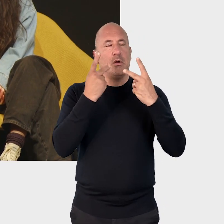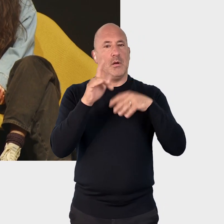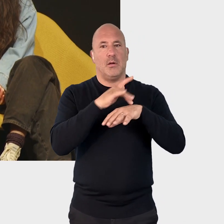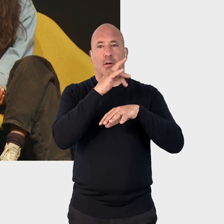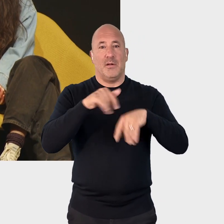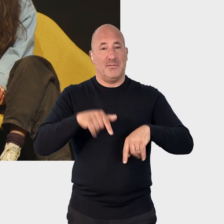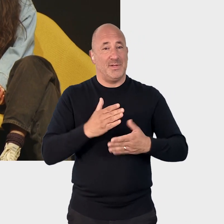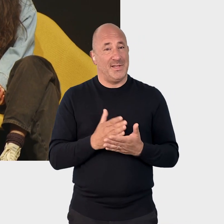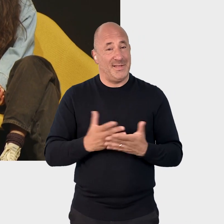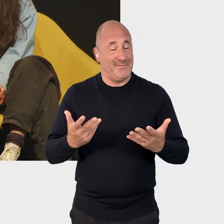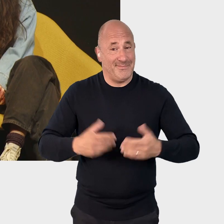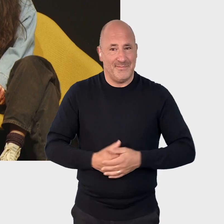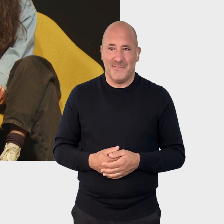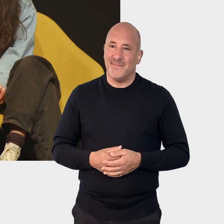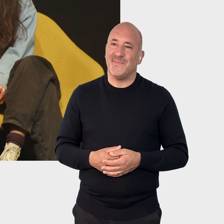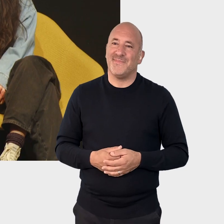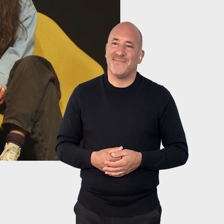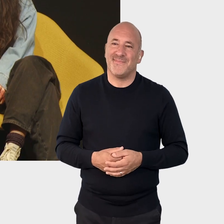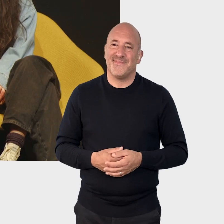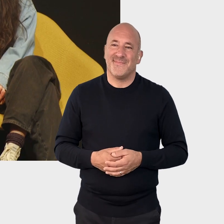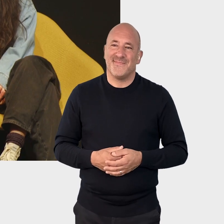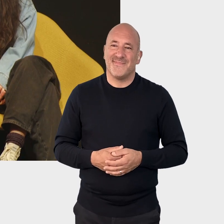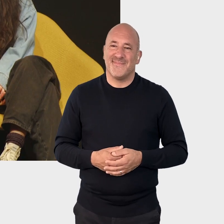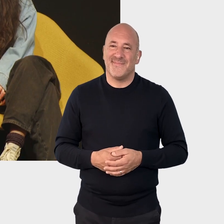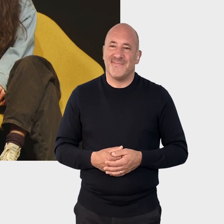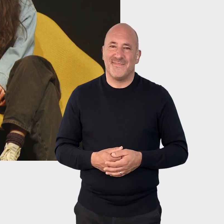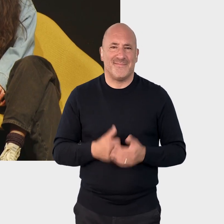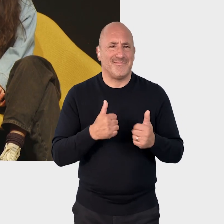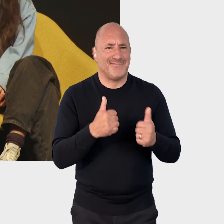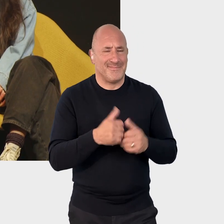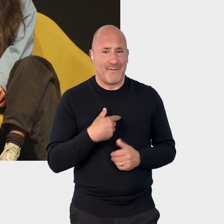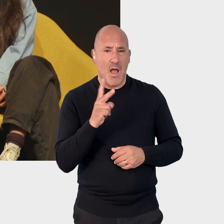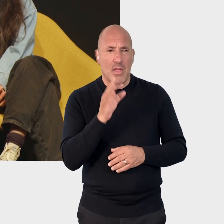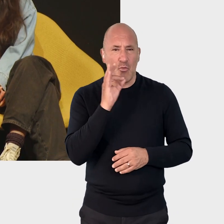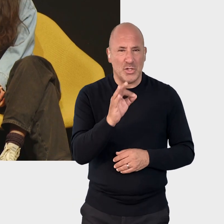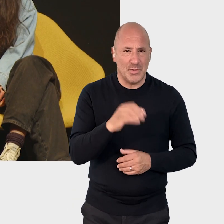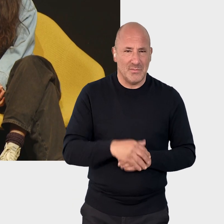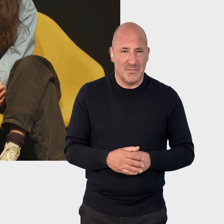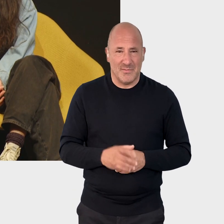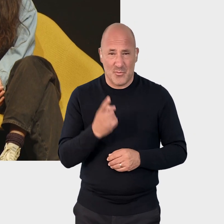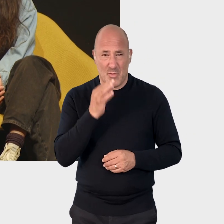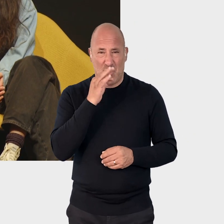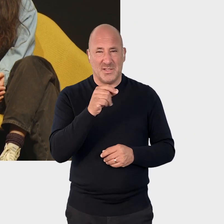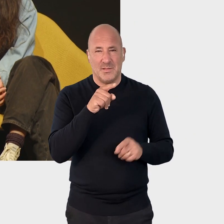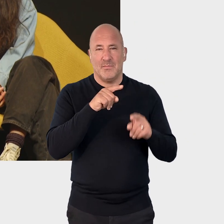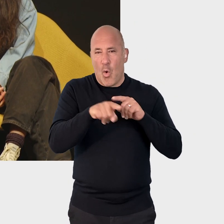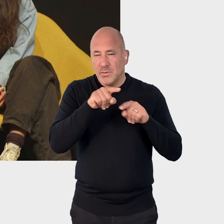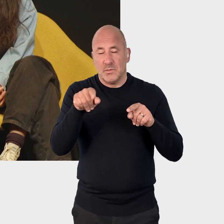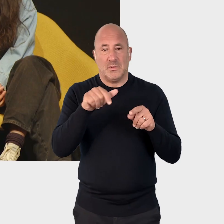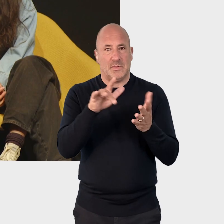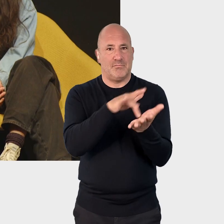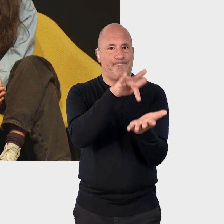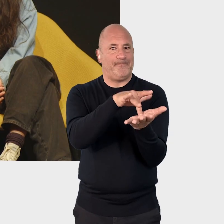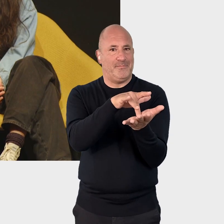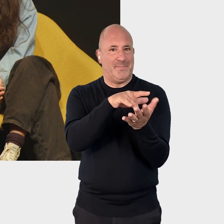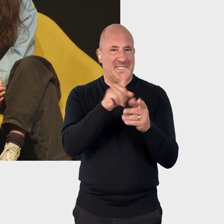into the track list for the show, really. Yeah, great. Thank you. And another question, I think one of the questions here is the